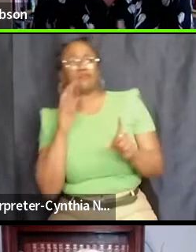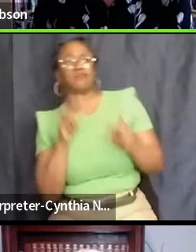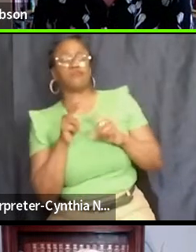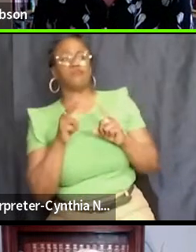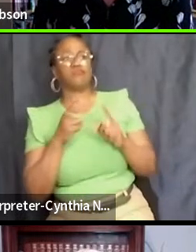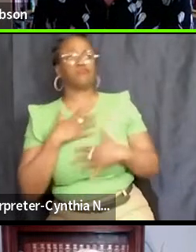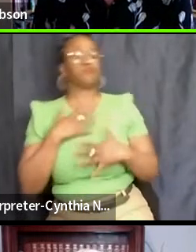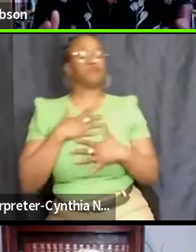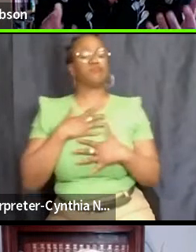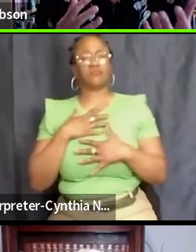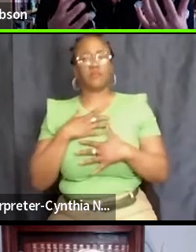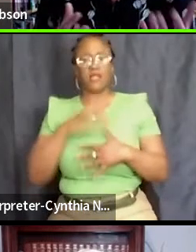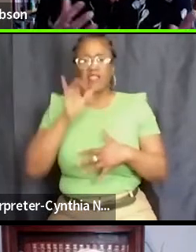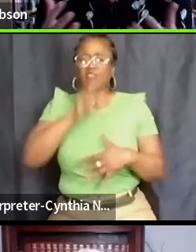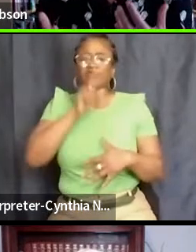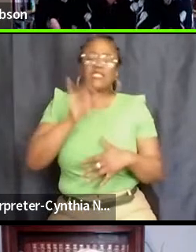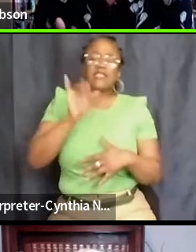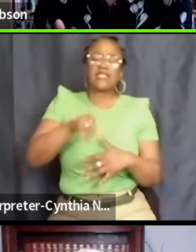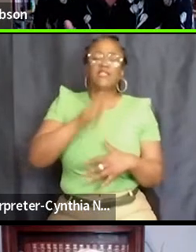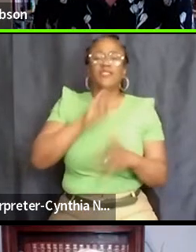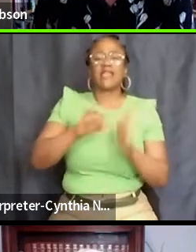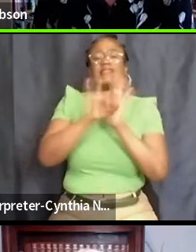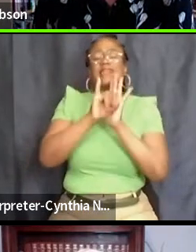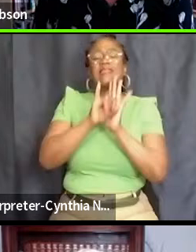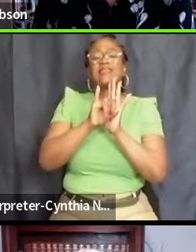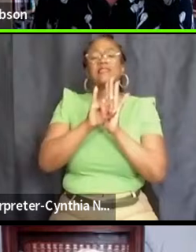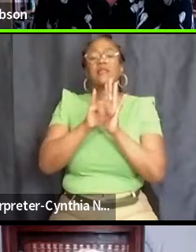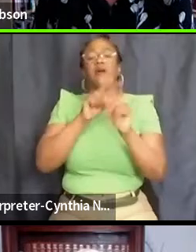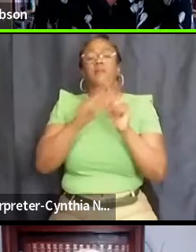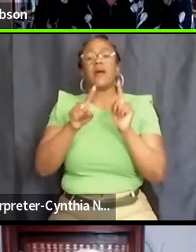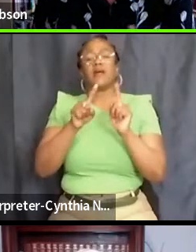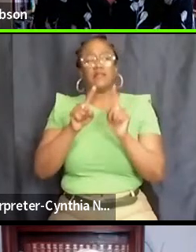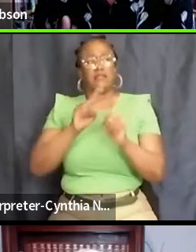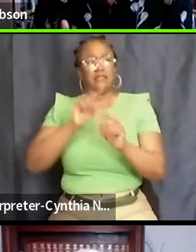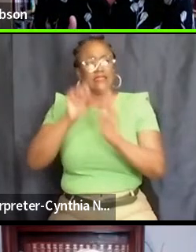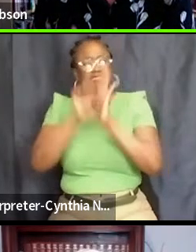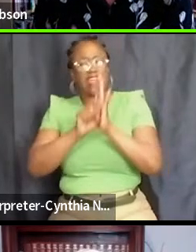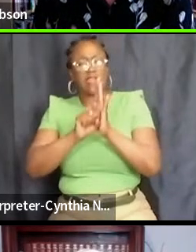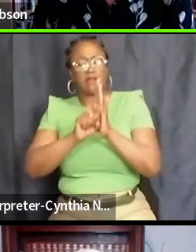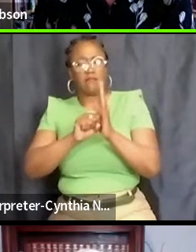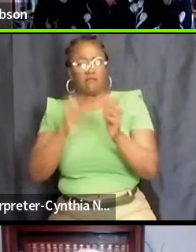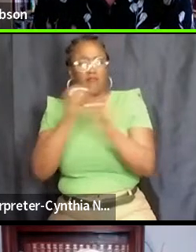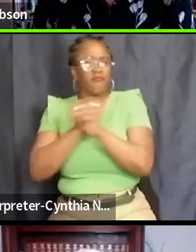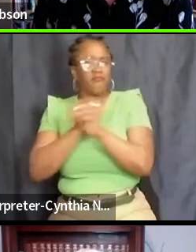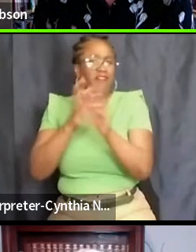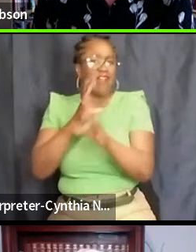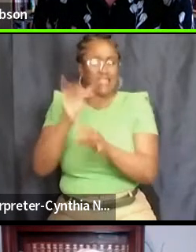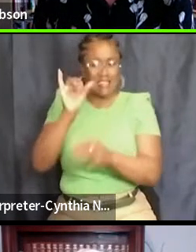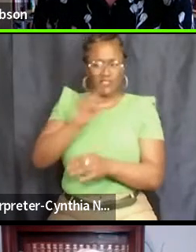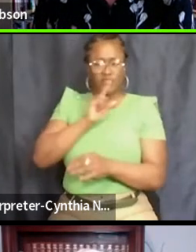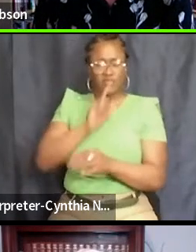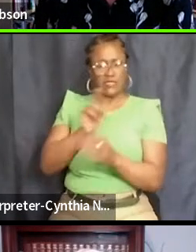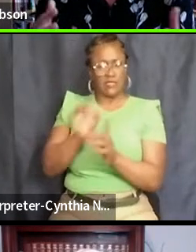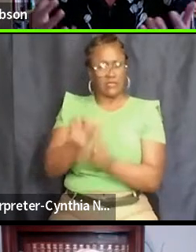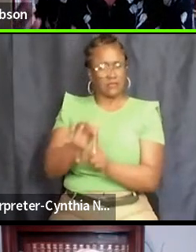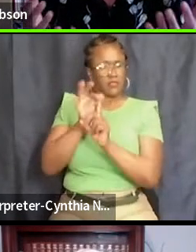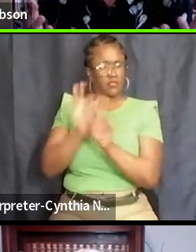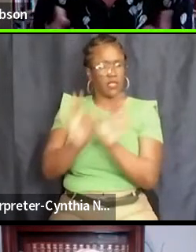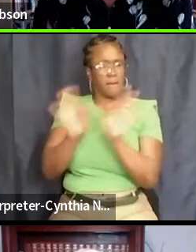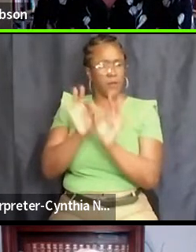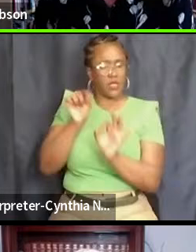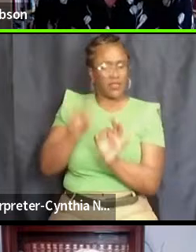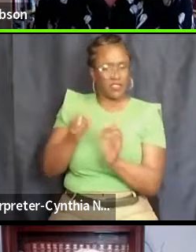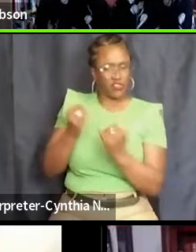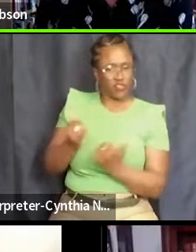the intersections, not only of identities, but also of forms of state violence. And that's, I think, really especially important in this